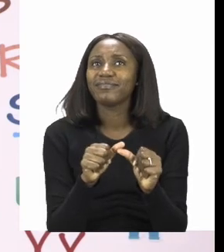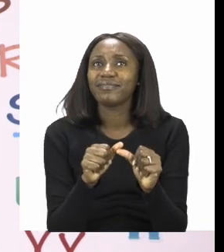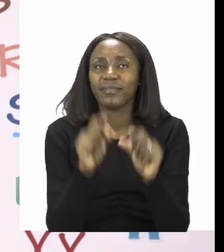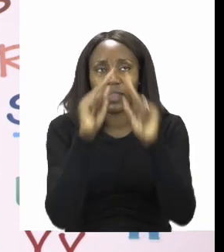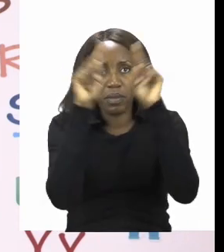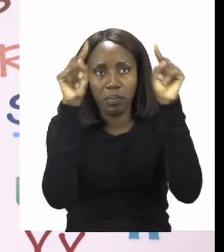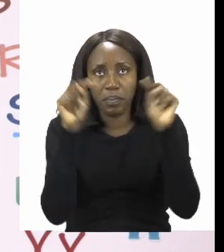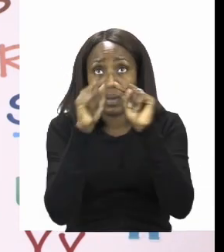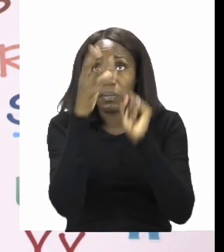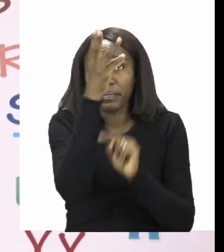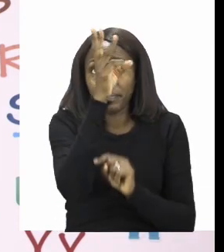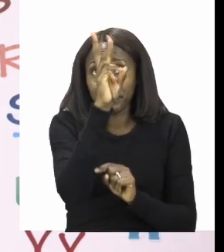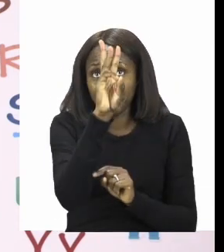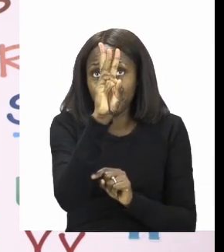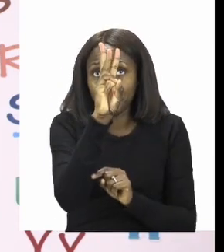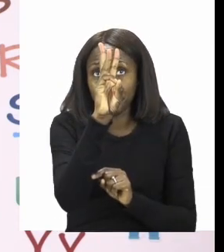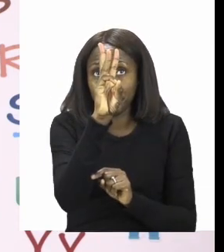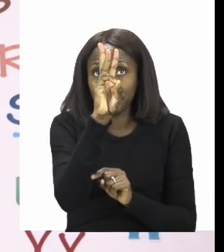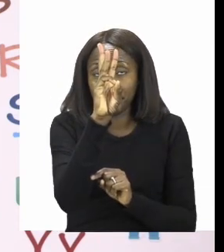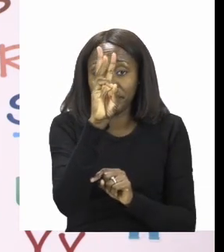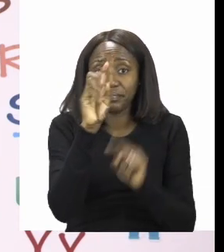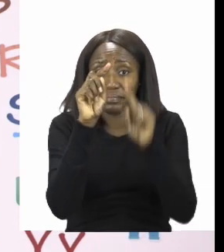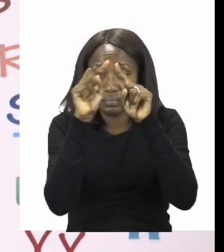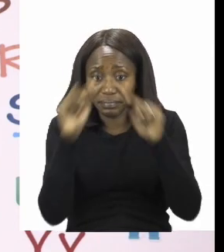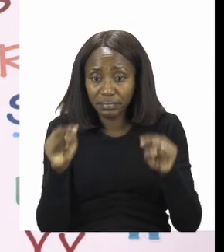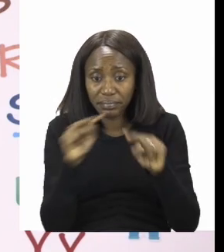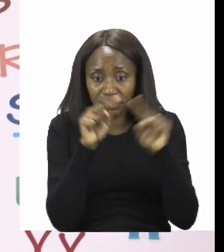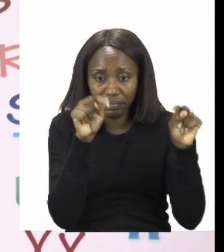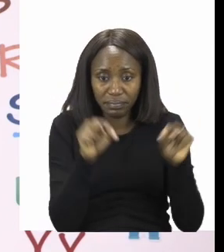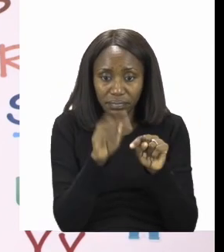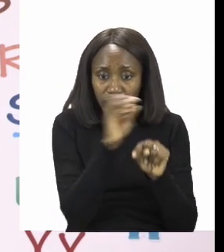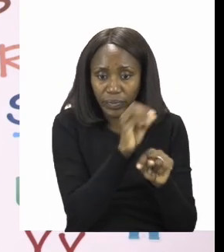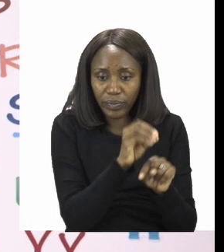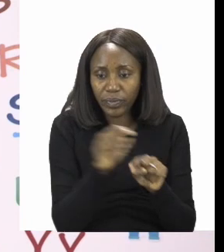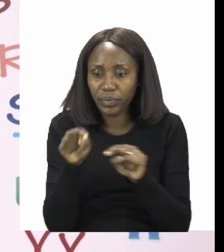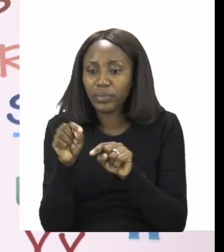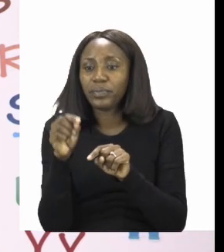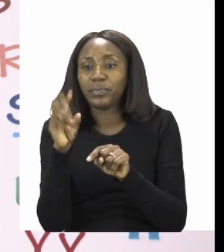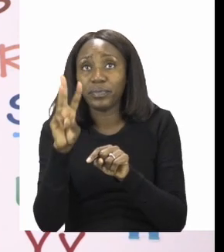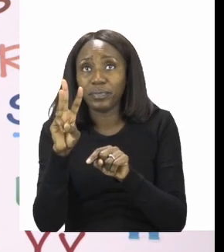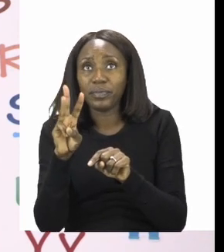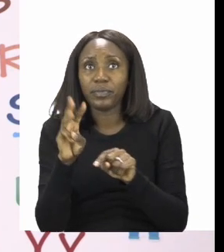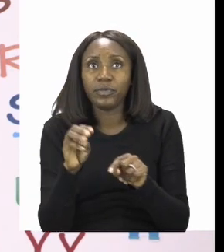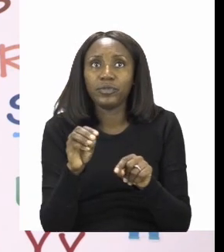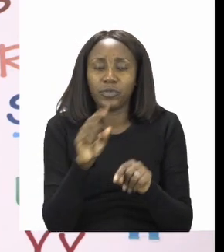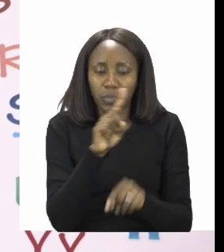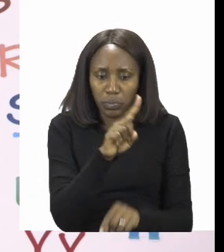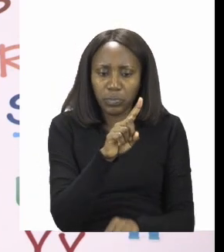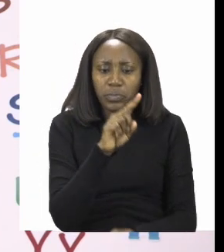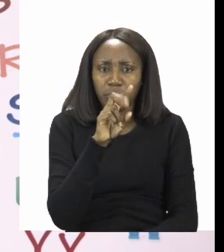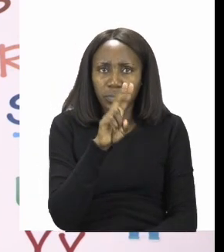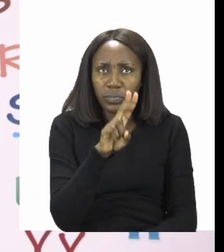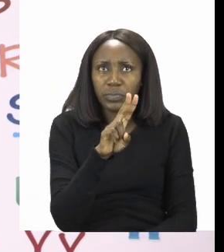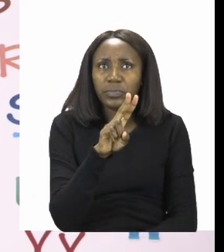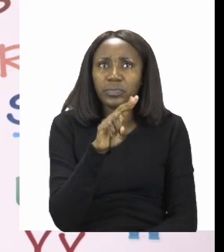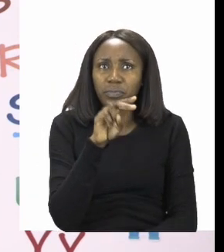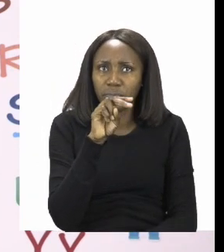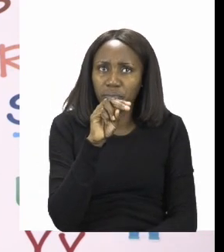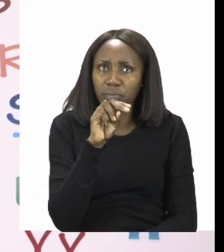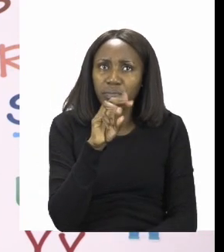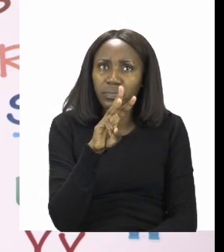one is asking us to put 6 counters. So let's count. 1, 2,